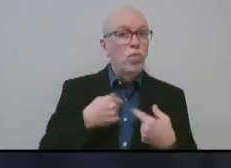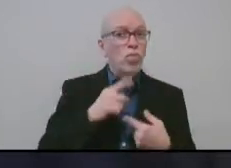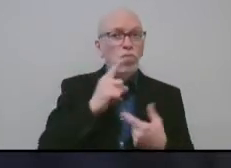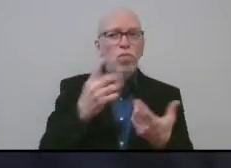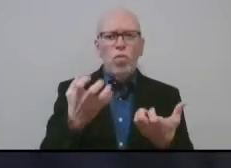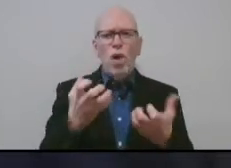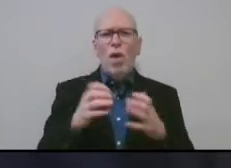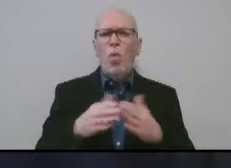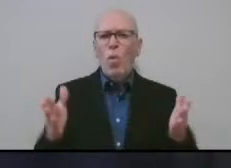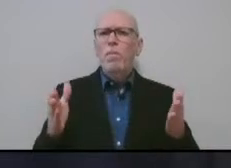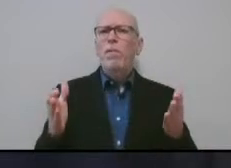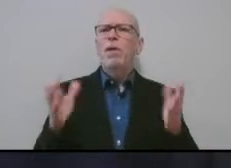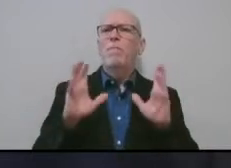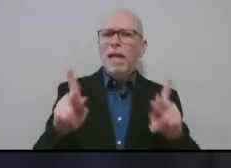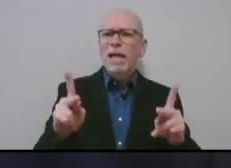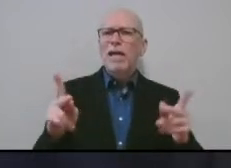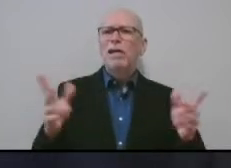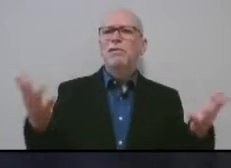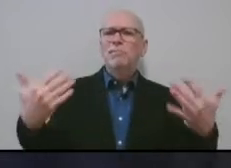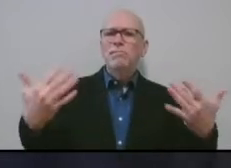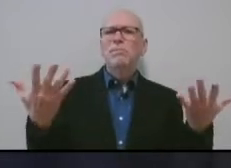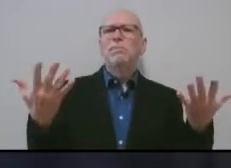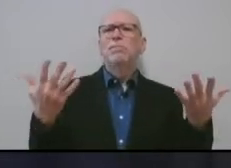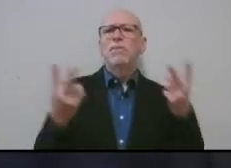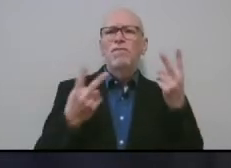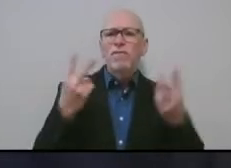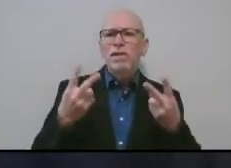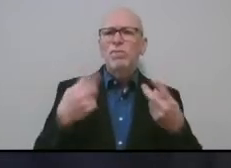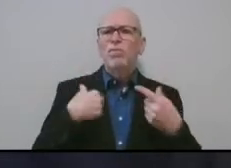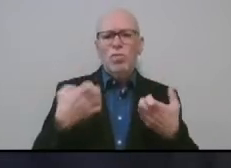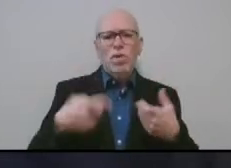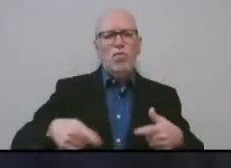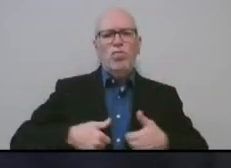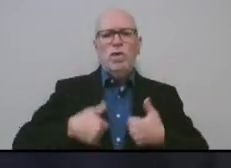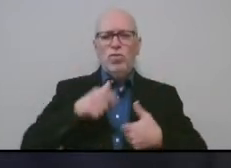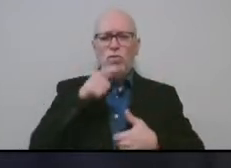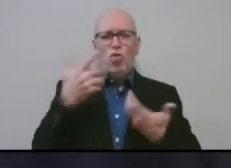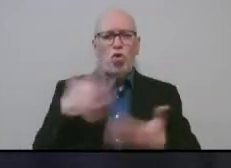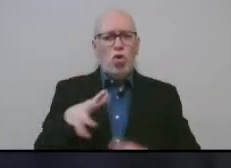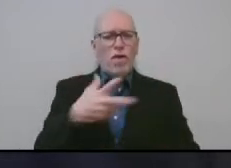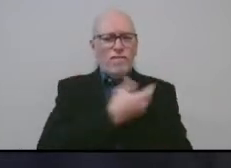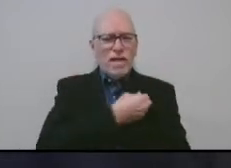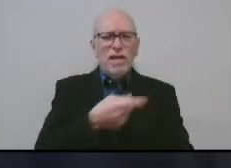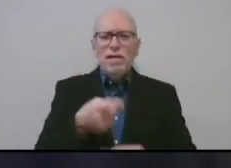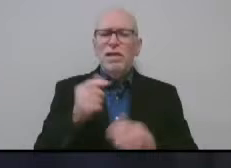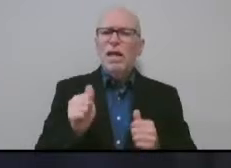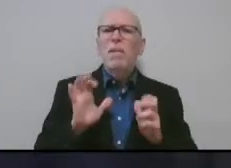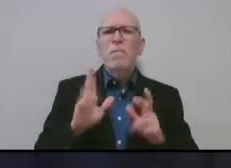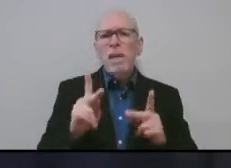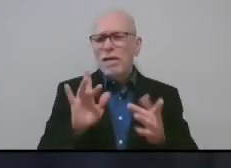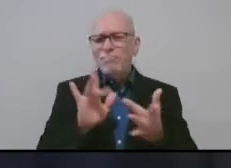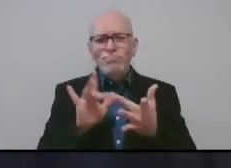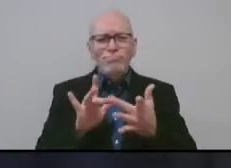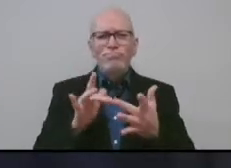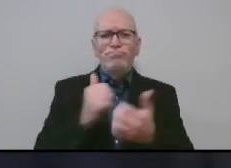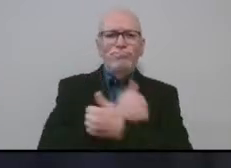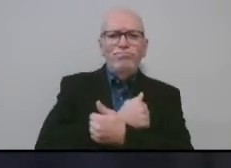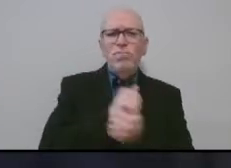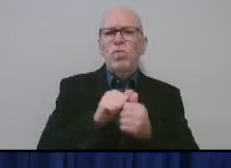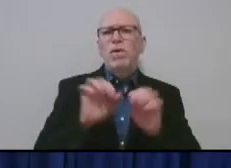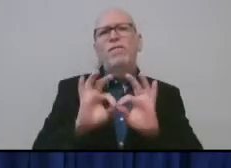back up, and particularly would like to get those residents who have been vaccinated back in contact closely with their